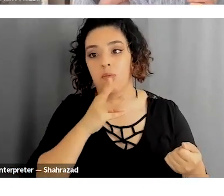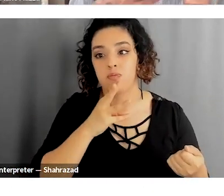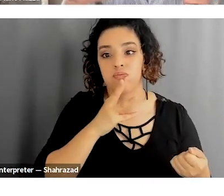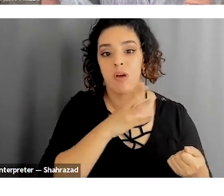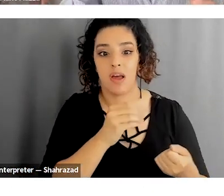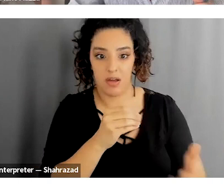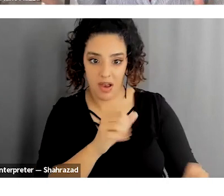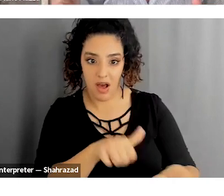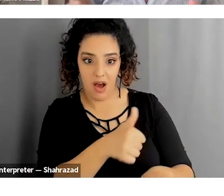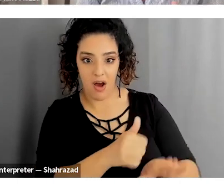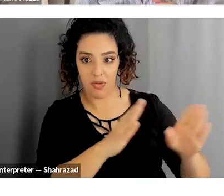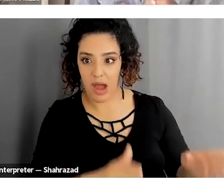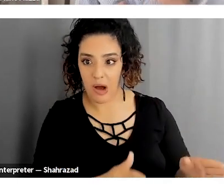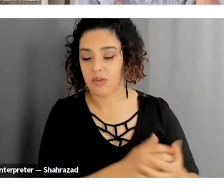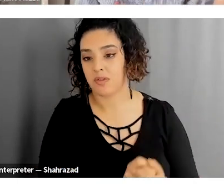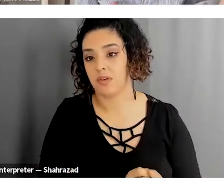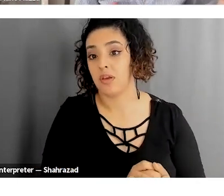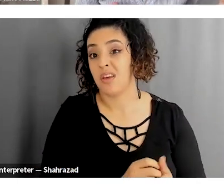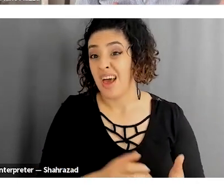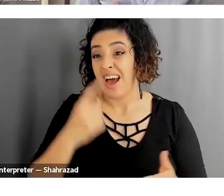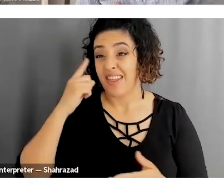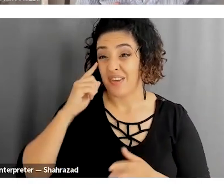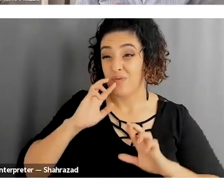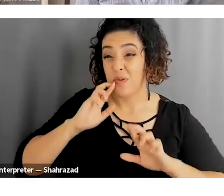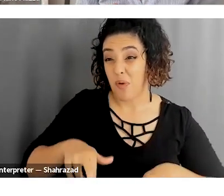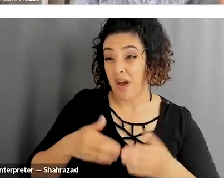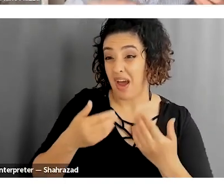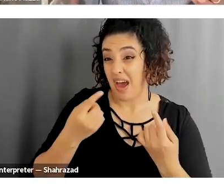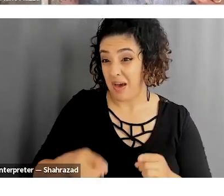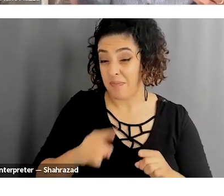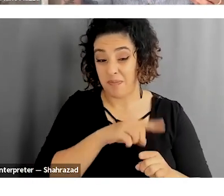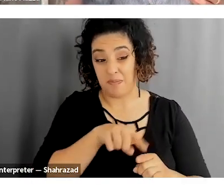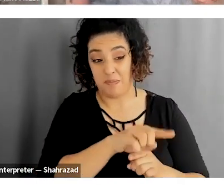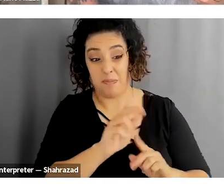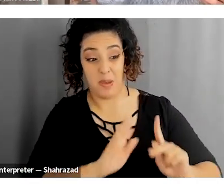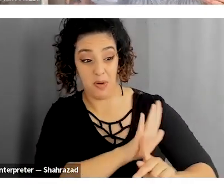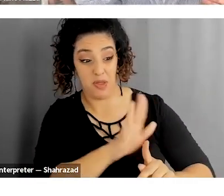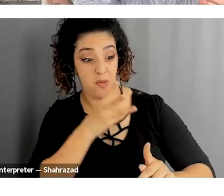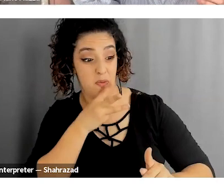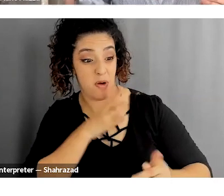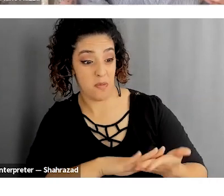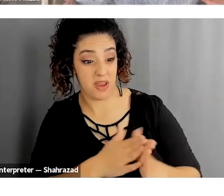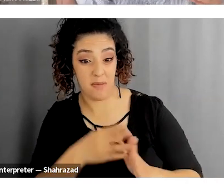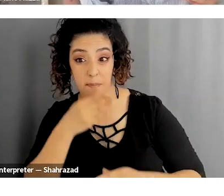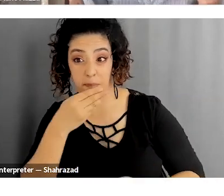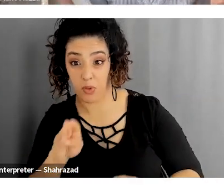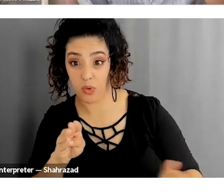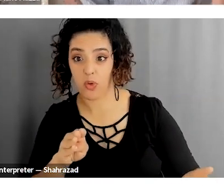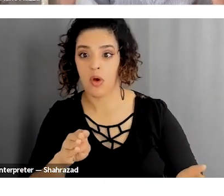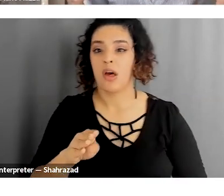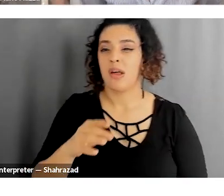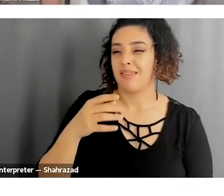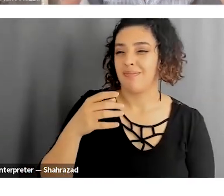of people's water turning blue. I think it happened by the M&M factory, actually, the bees turning the honey in the neighborhood, different